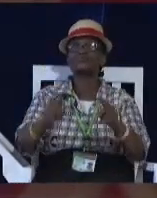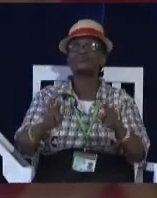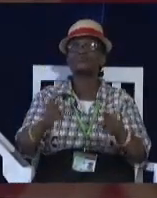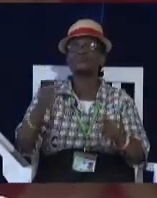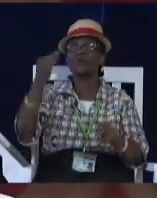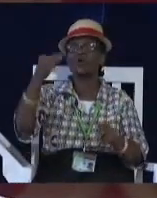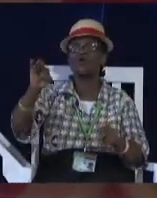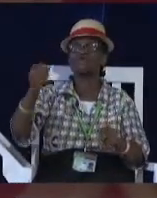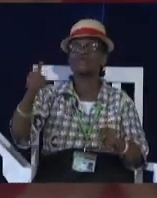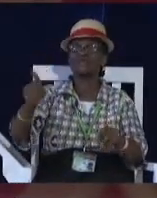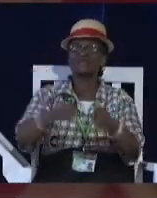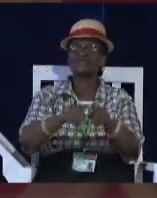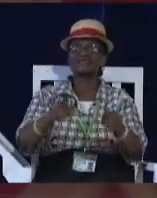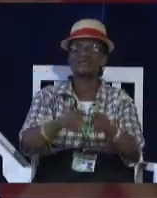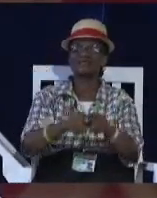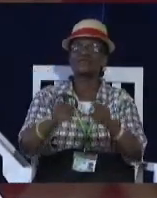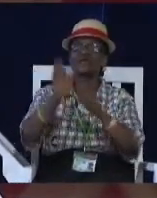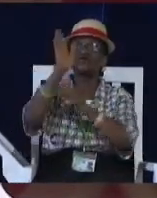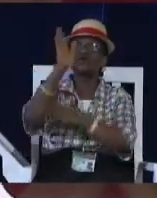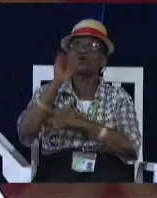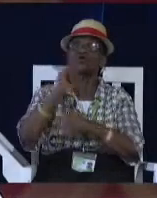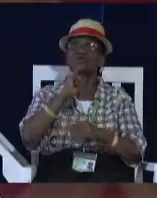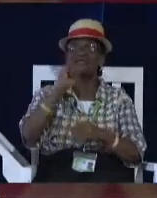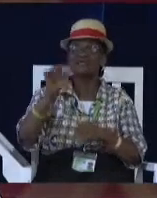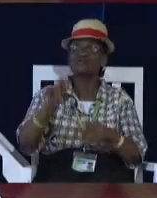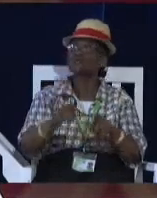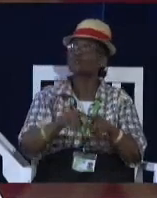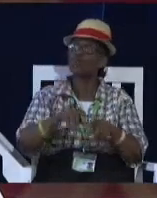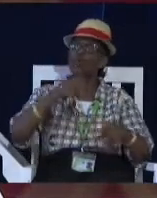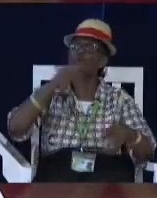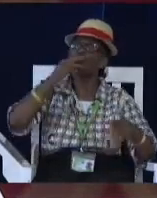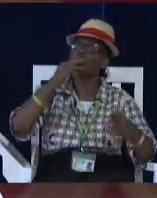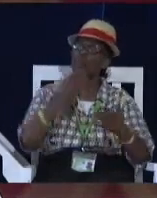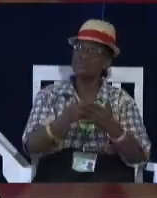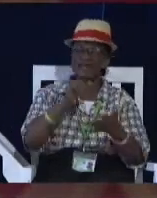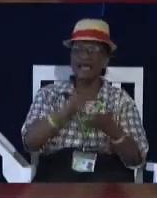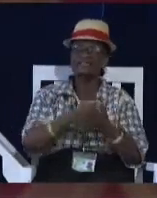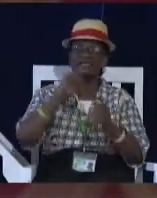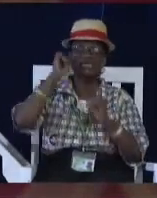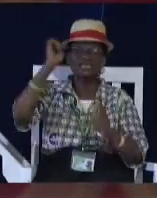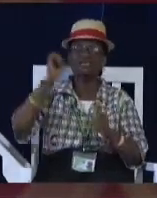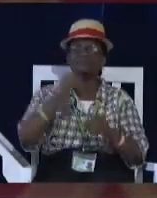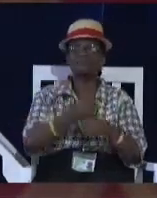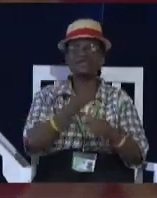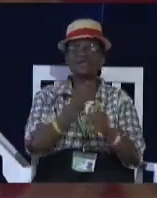God is so creative. He made everyone unique.